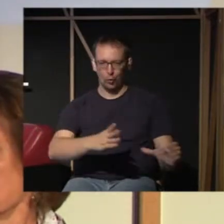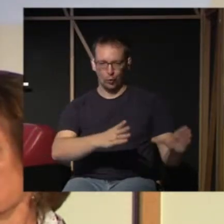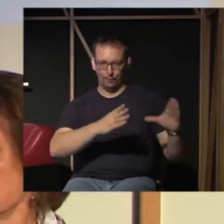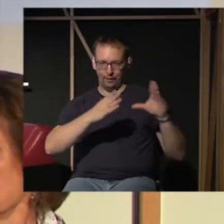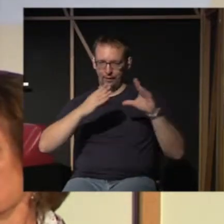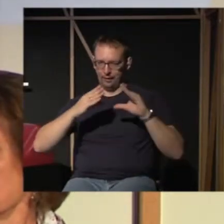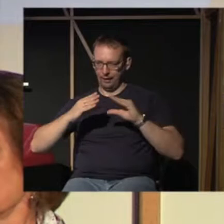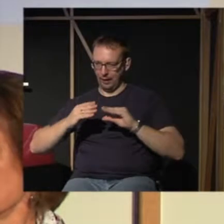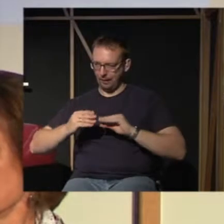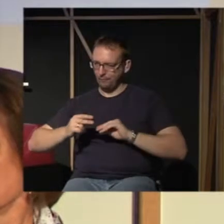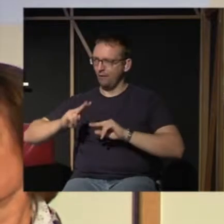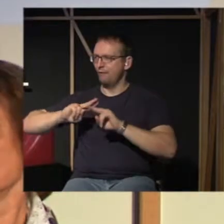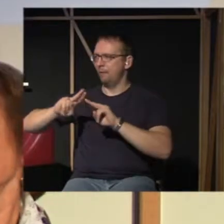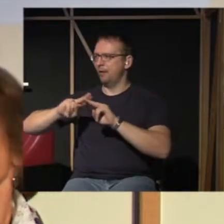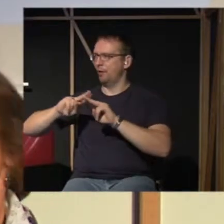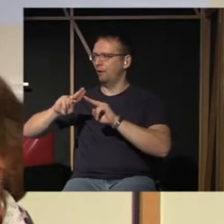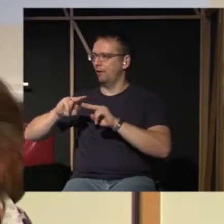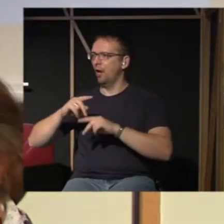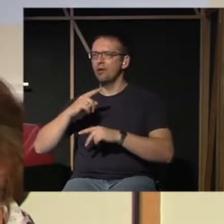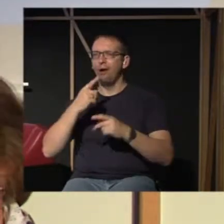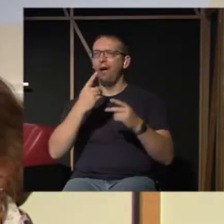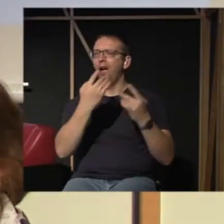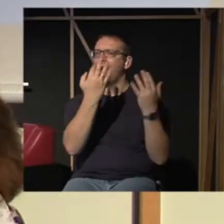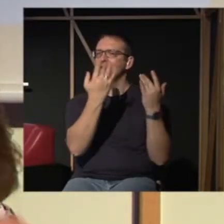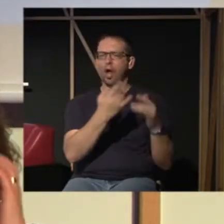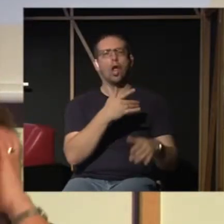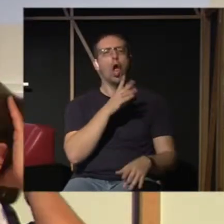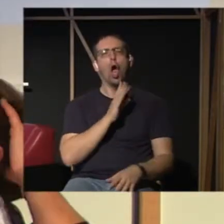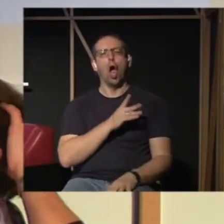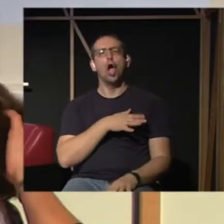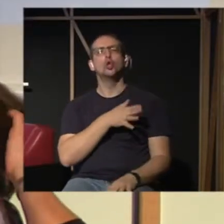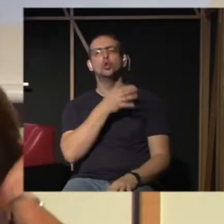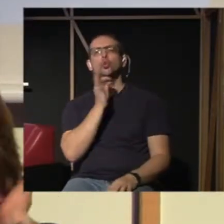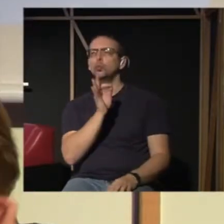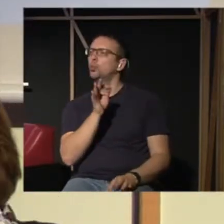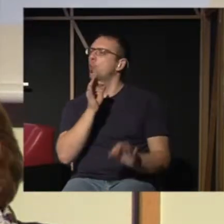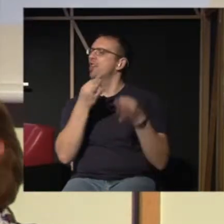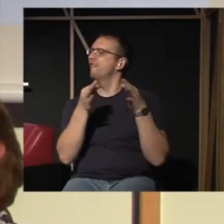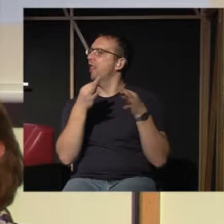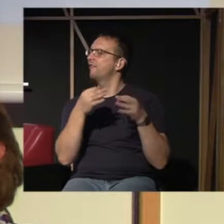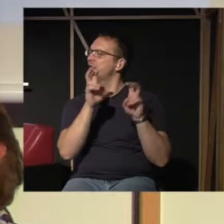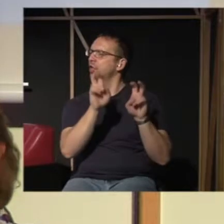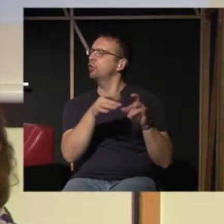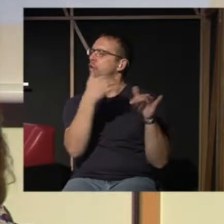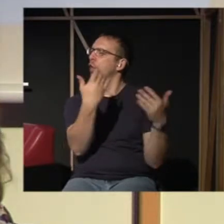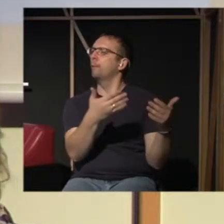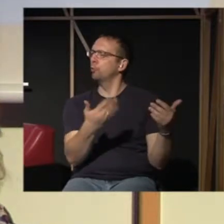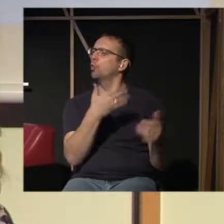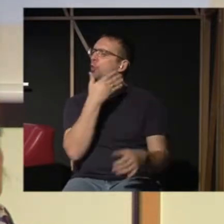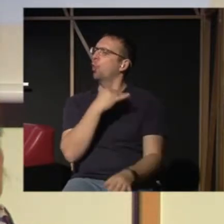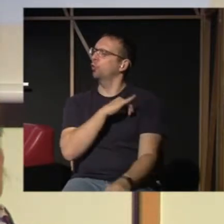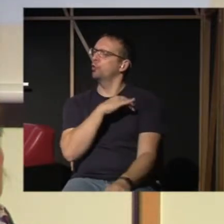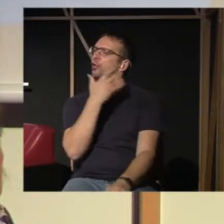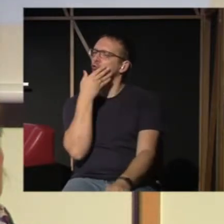inclusive experience. And we look forward to working with you over the next 2 years to making sure that Euro 2020 does ensure